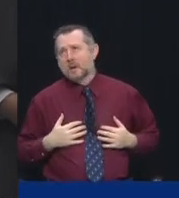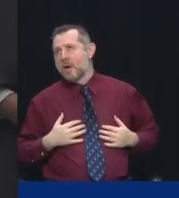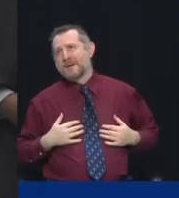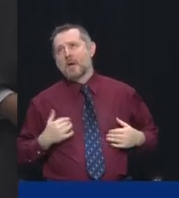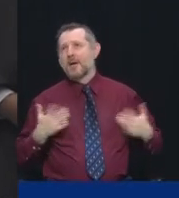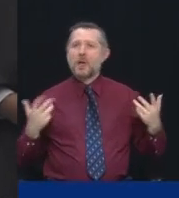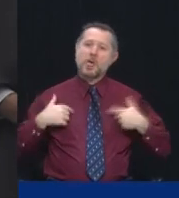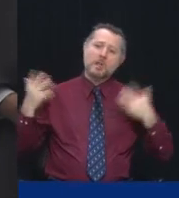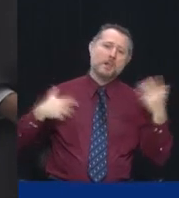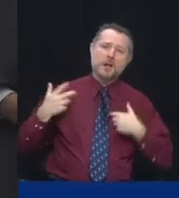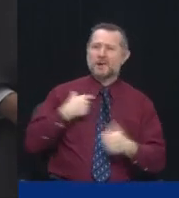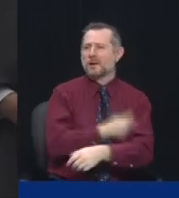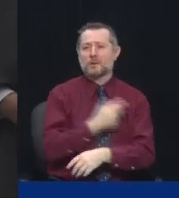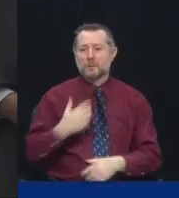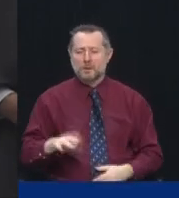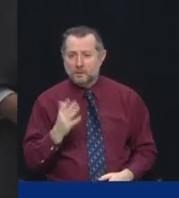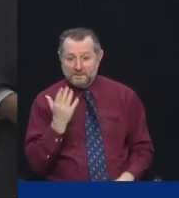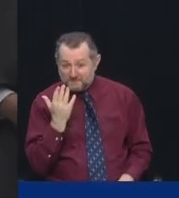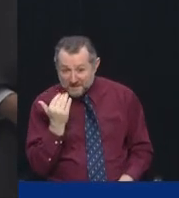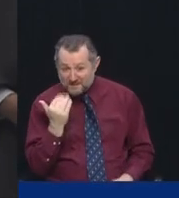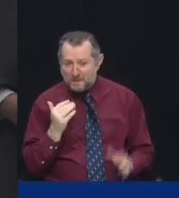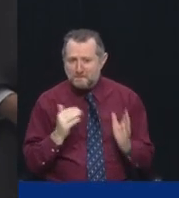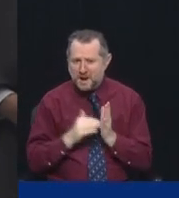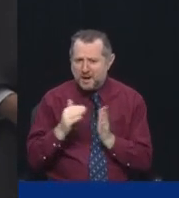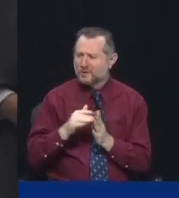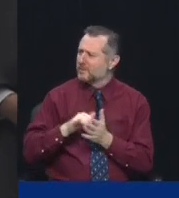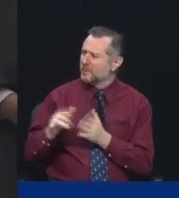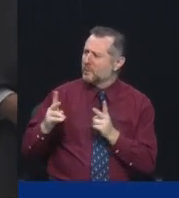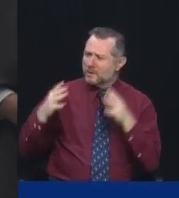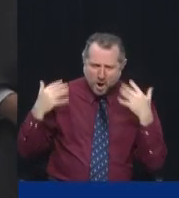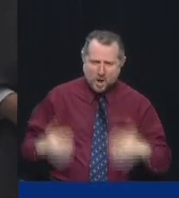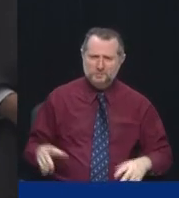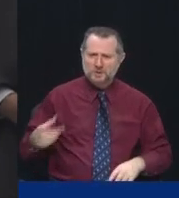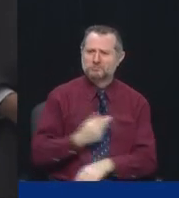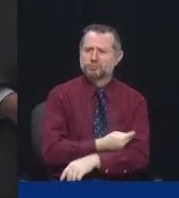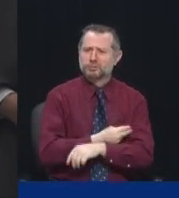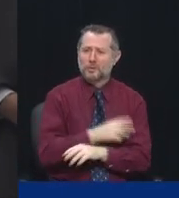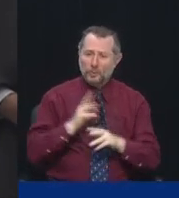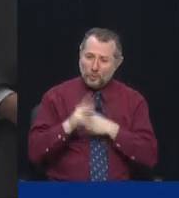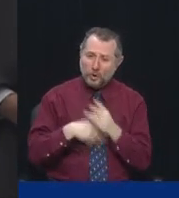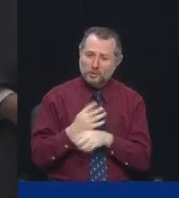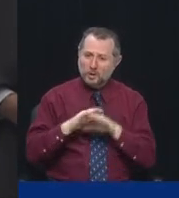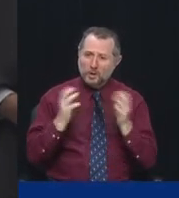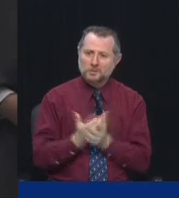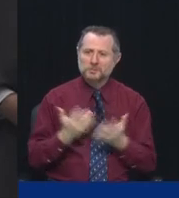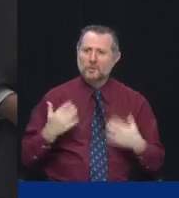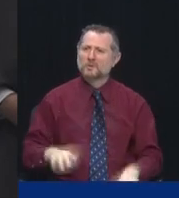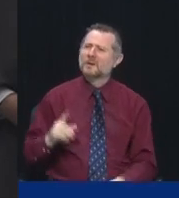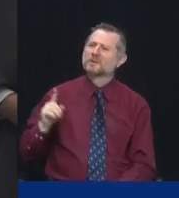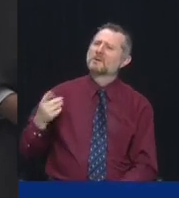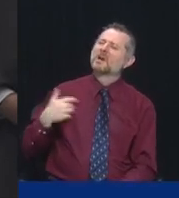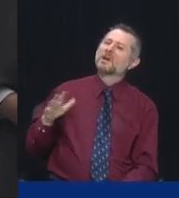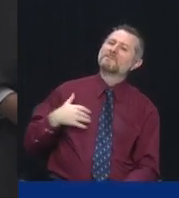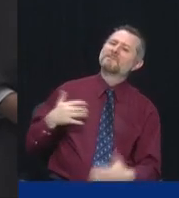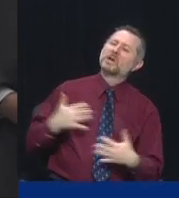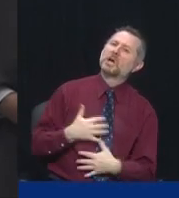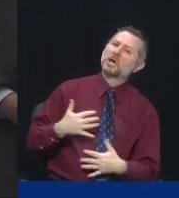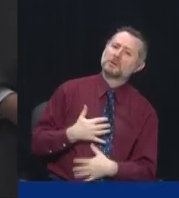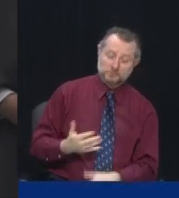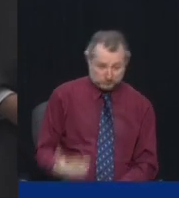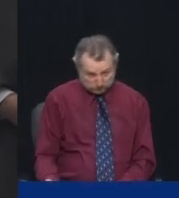15 million New Yorkers went first. People all over the globe went first. Well, I'm afraid of it. You have a greater